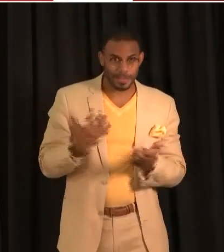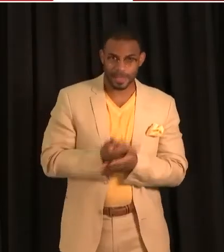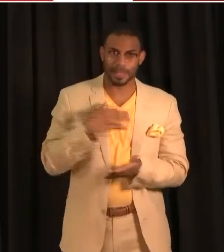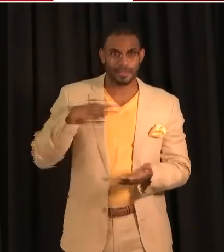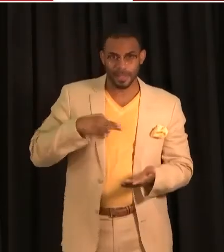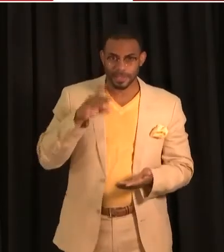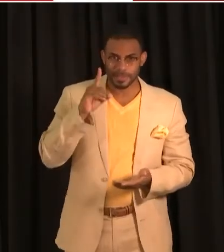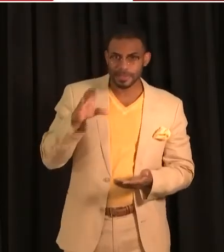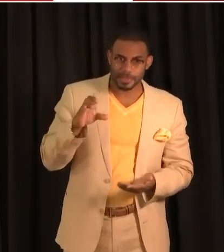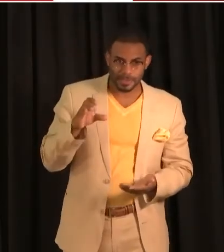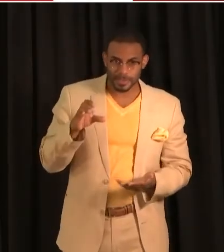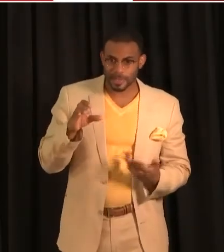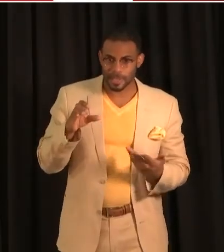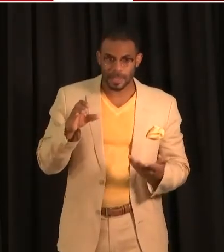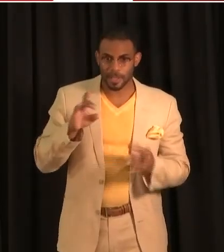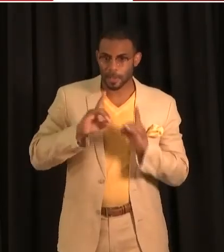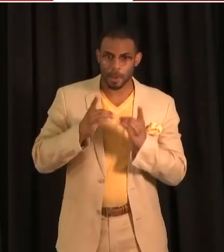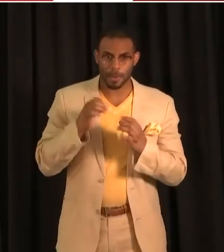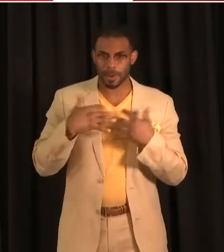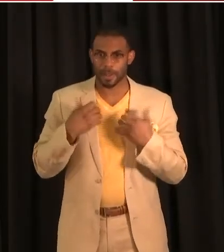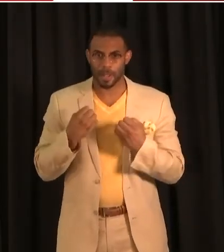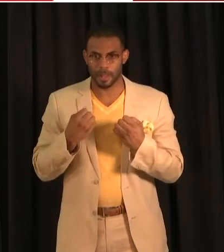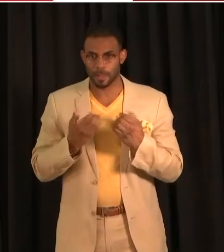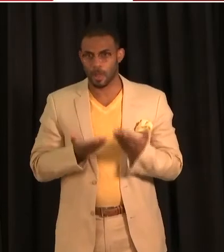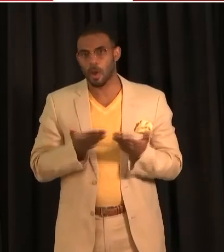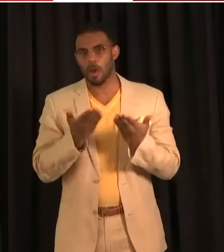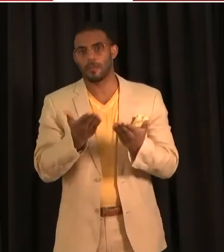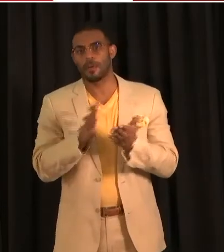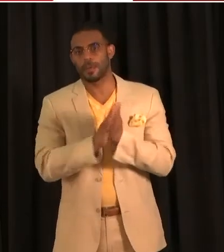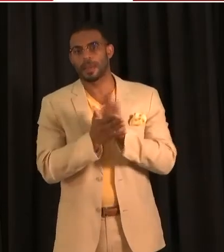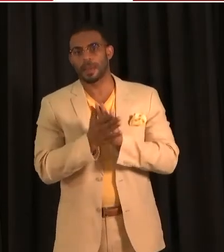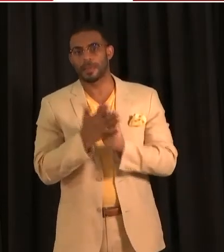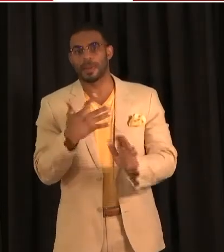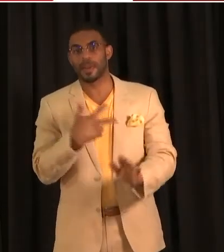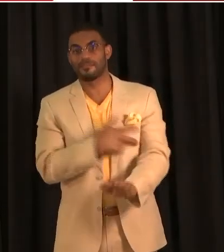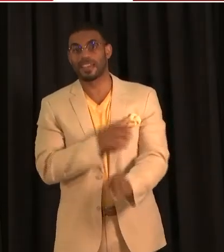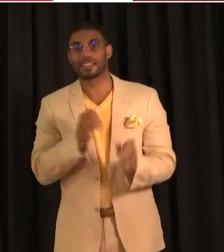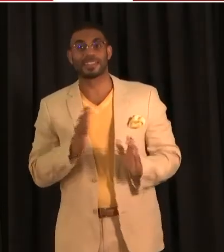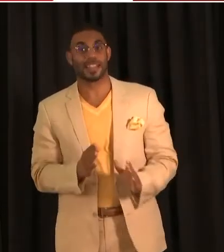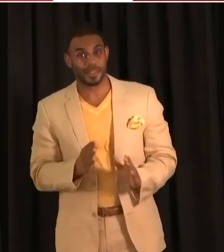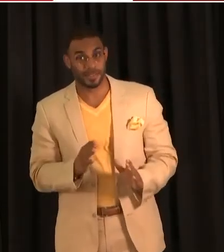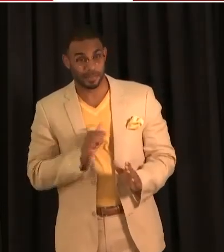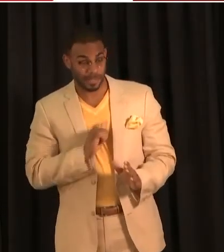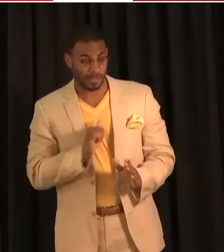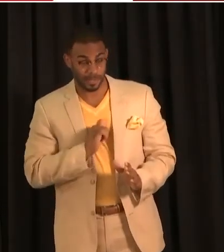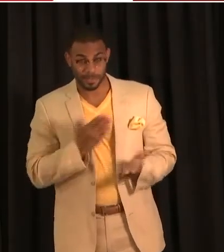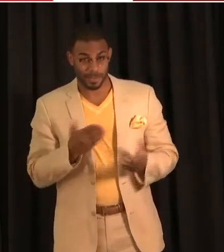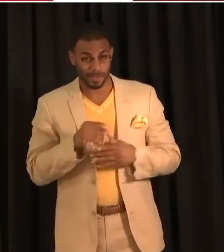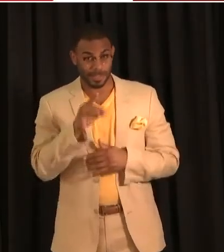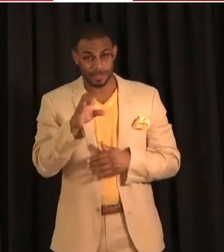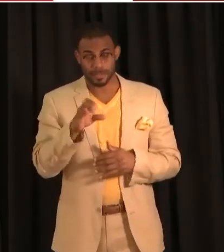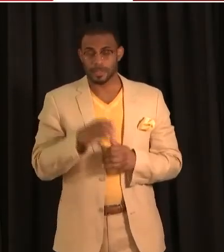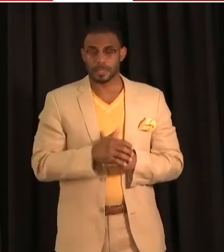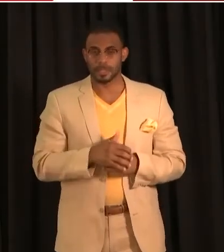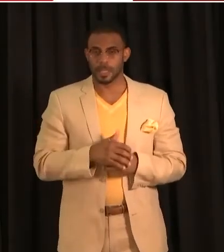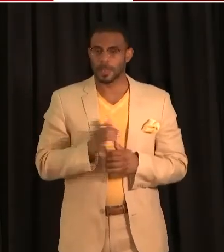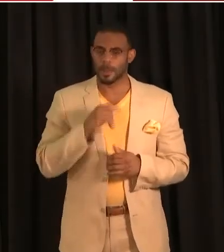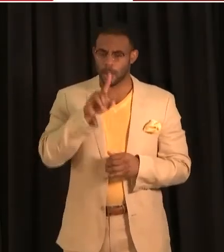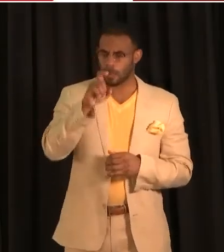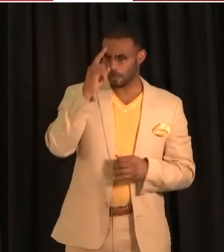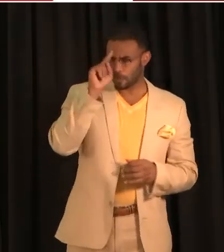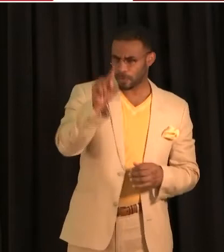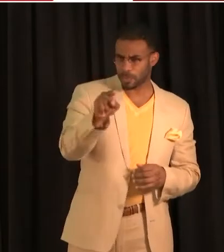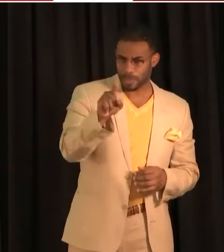taking advantage of the district's Department of Health offering of becoming a vaccinator here in the district. So